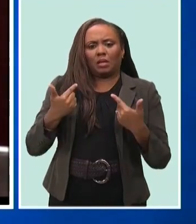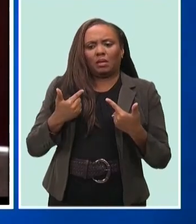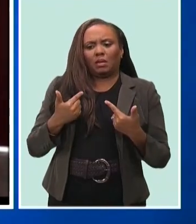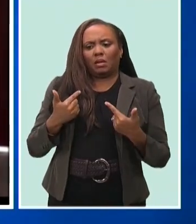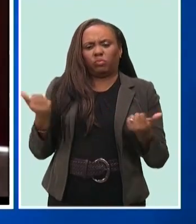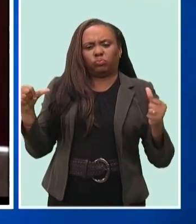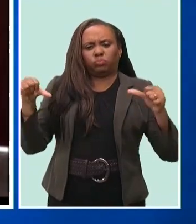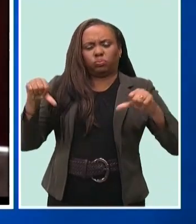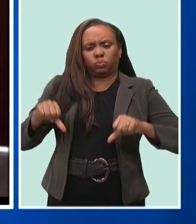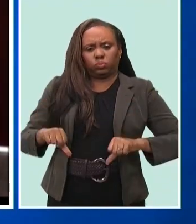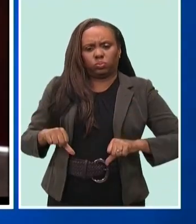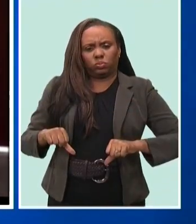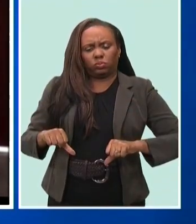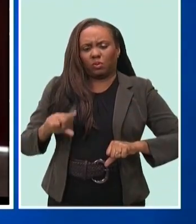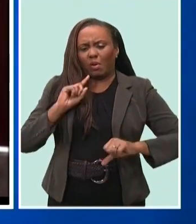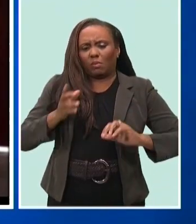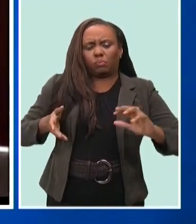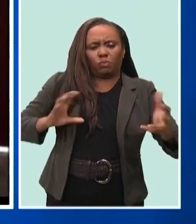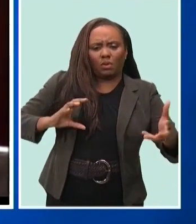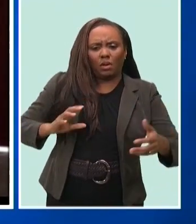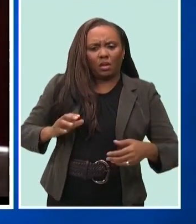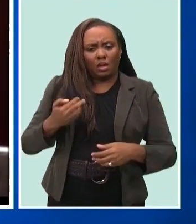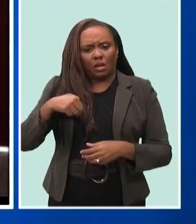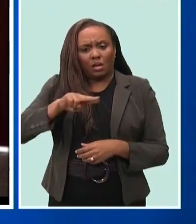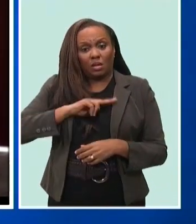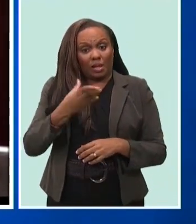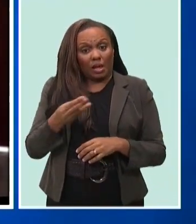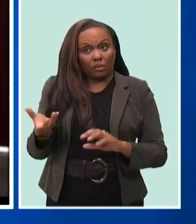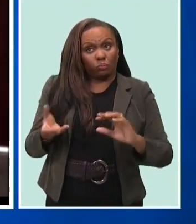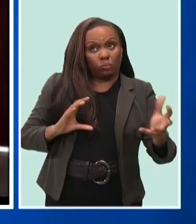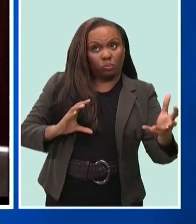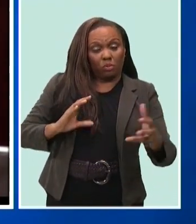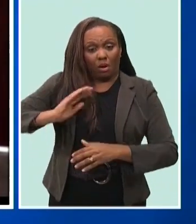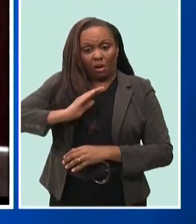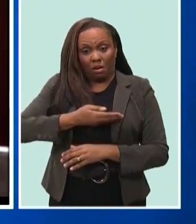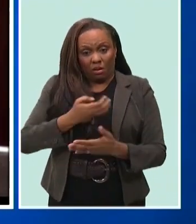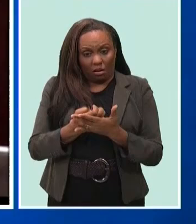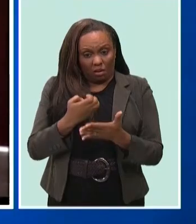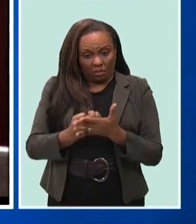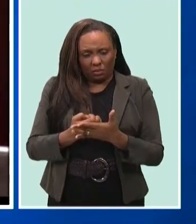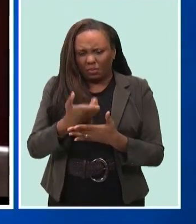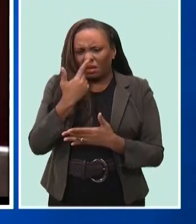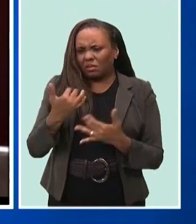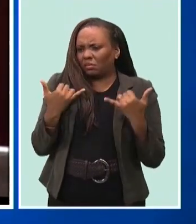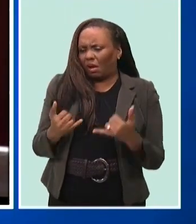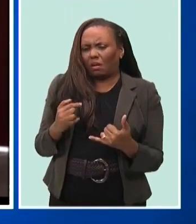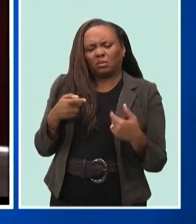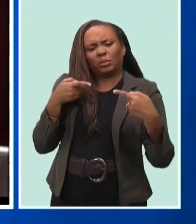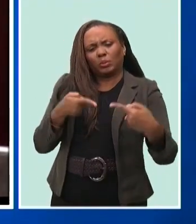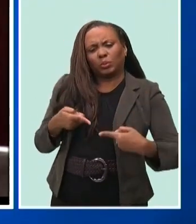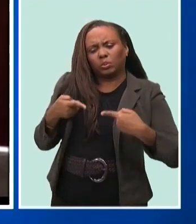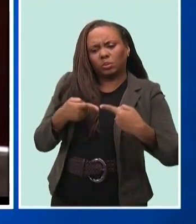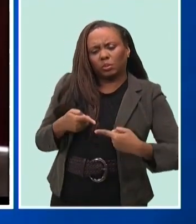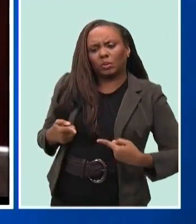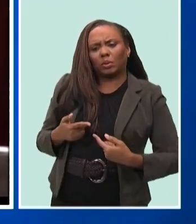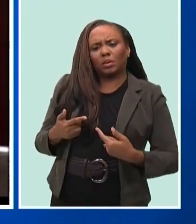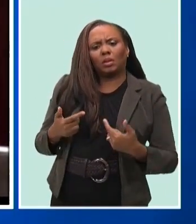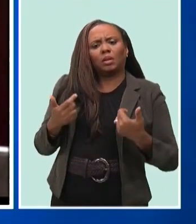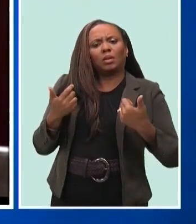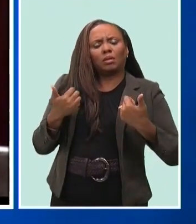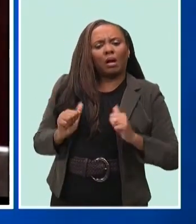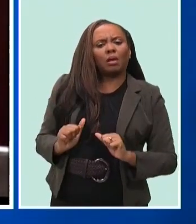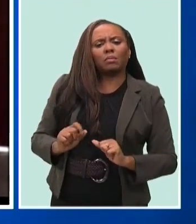some devastating consequences to our economy at a time when we are struggling, so to speak, in terms of coming